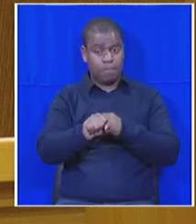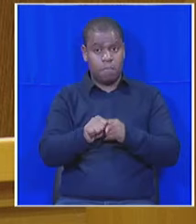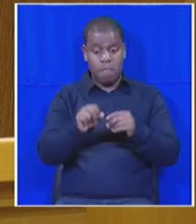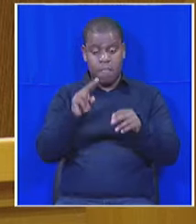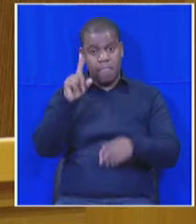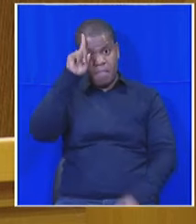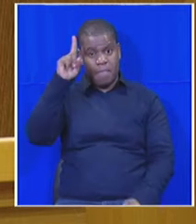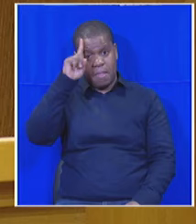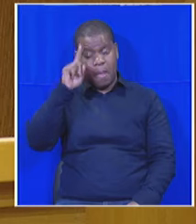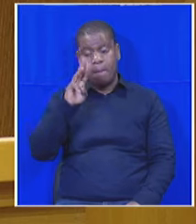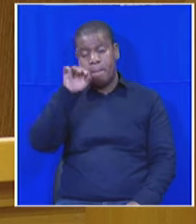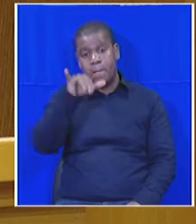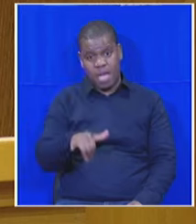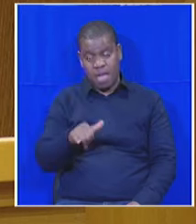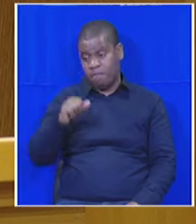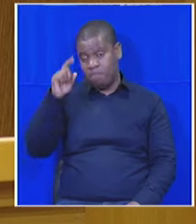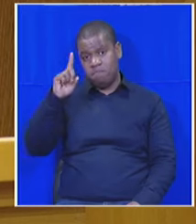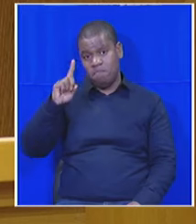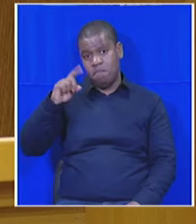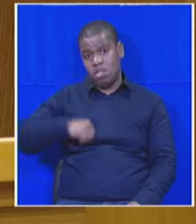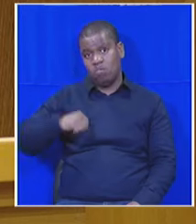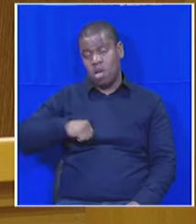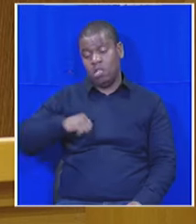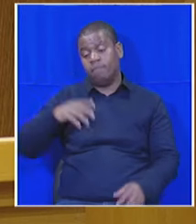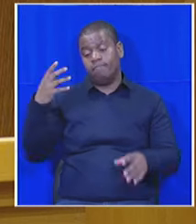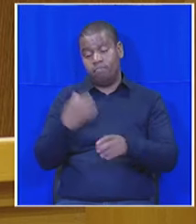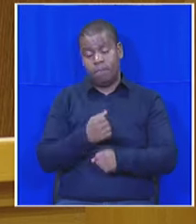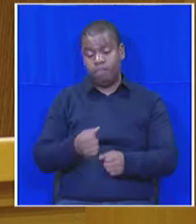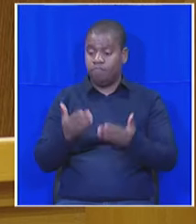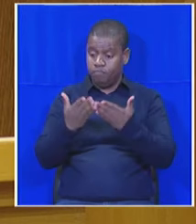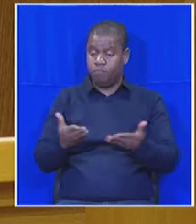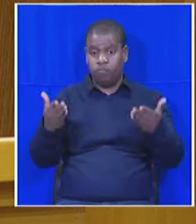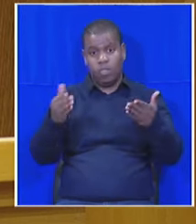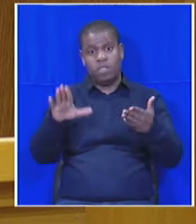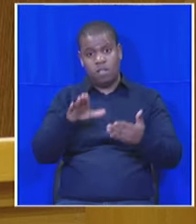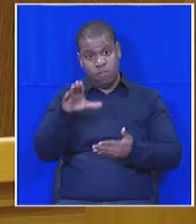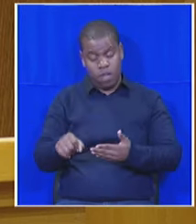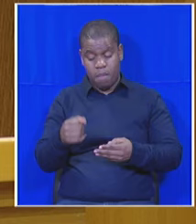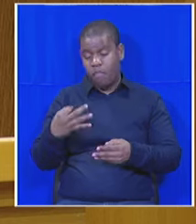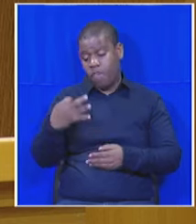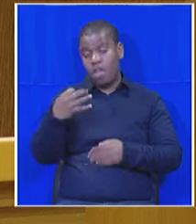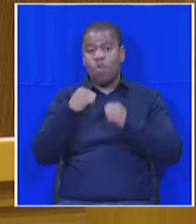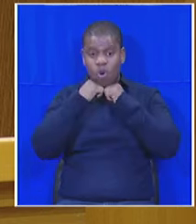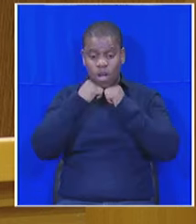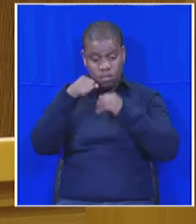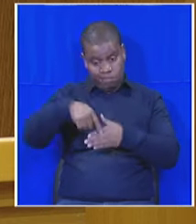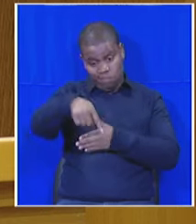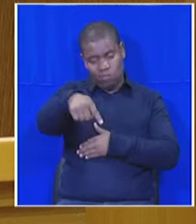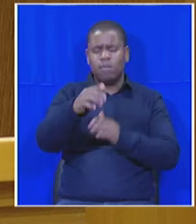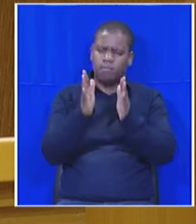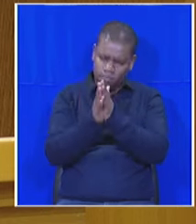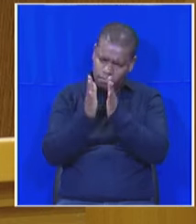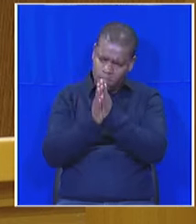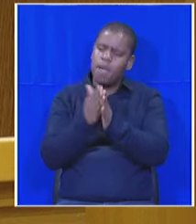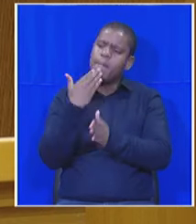Nelson Mandela Bay municipality. Fellow South Africans, on the 3rd of August, continue to vote